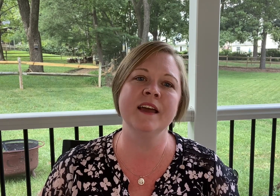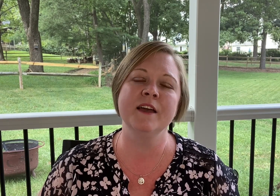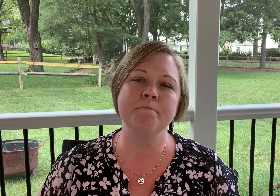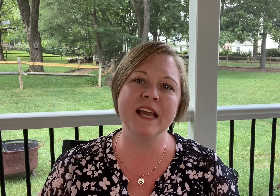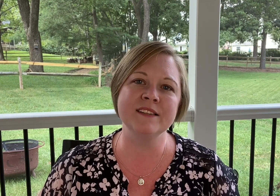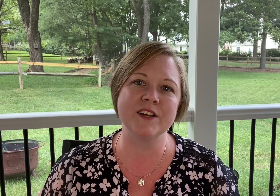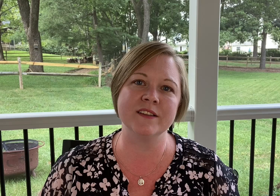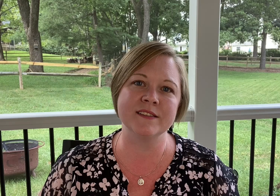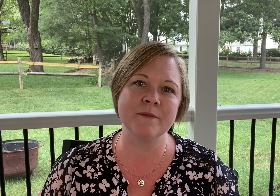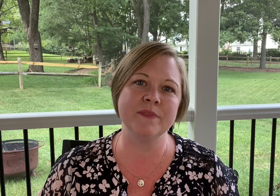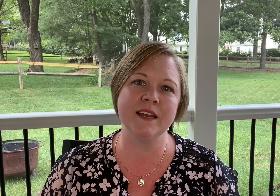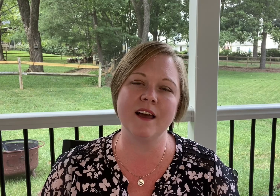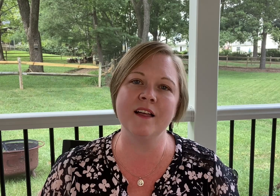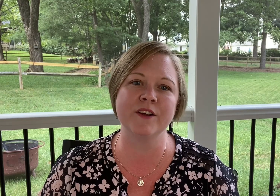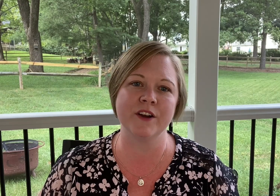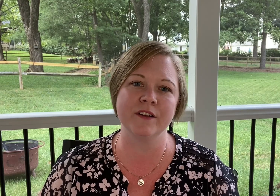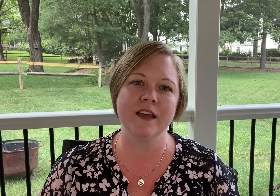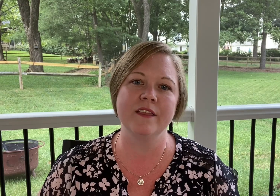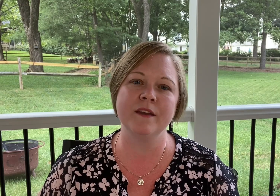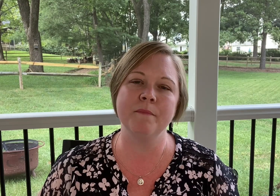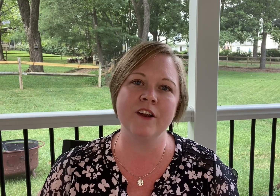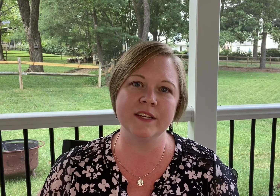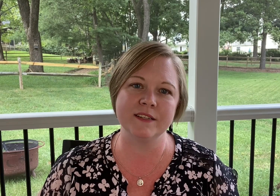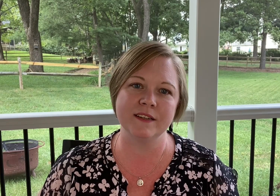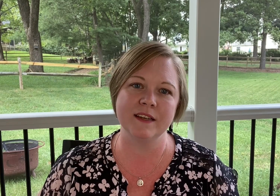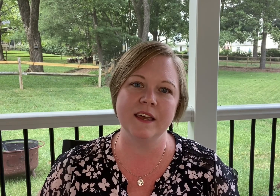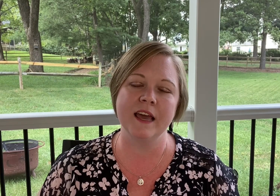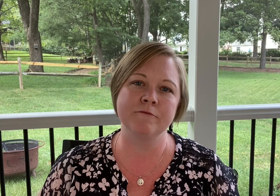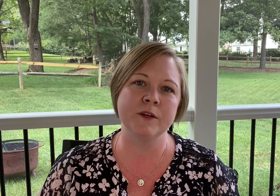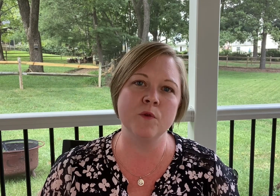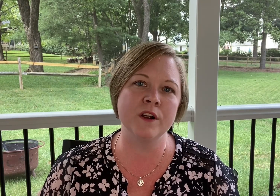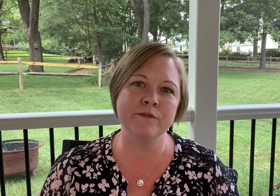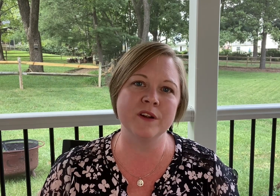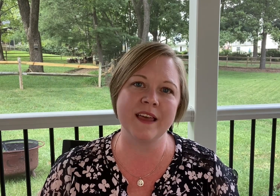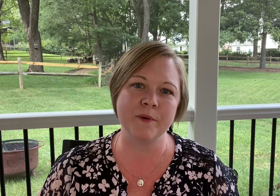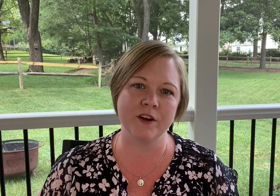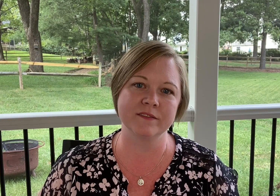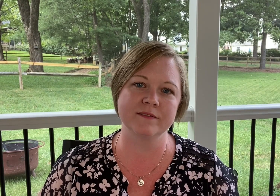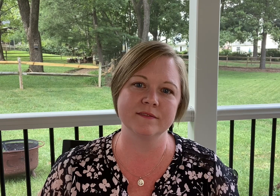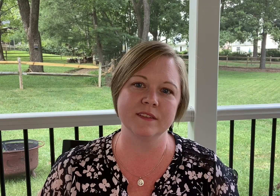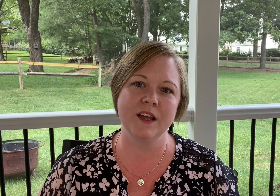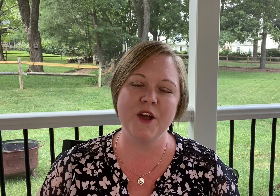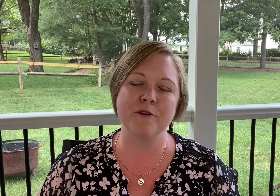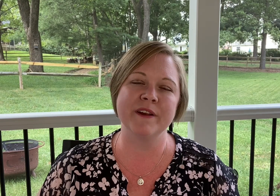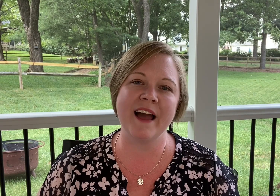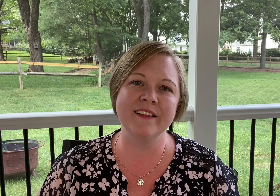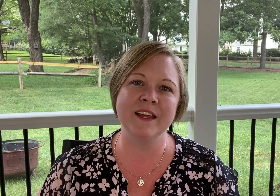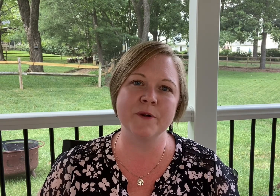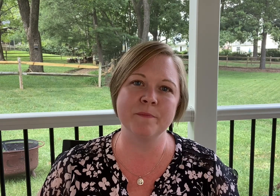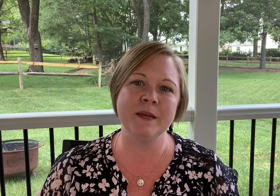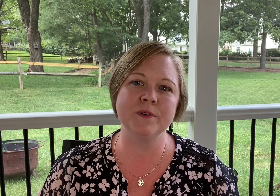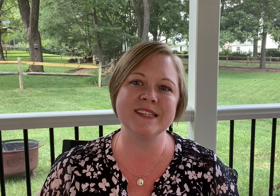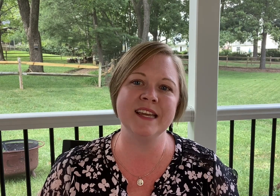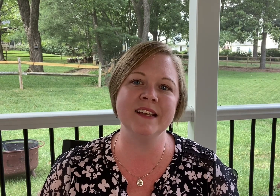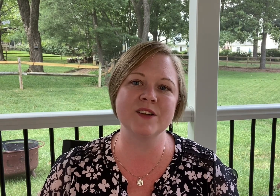reality based on something other than merit and reward for labor, a reality